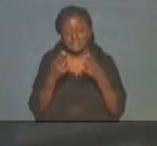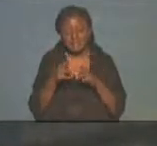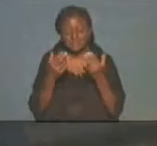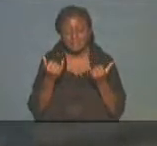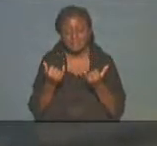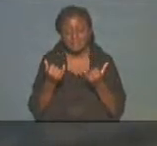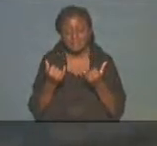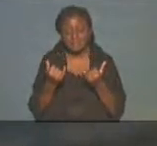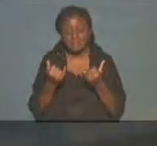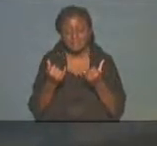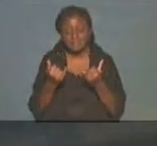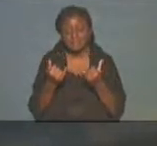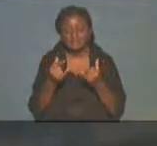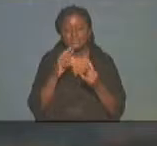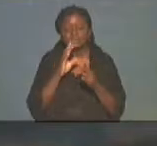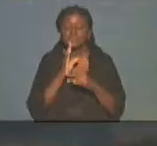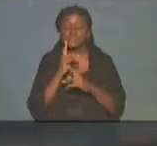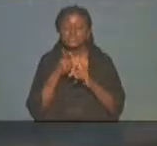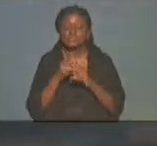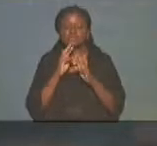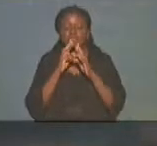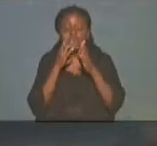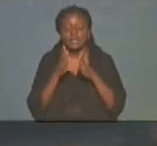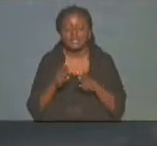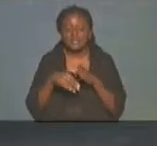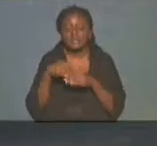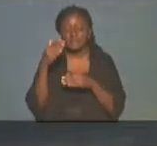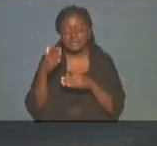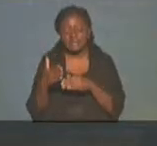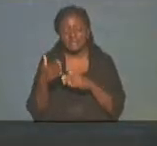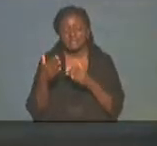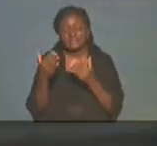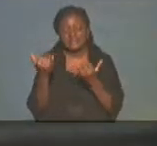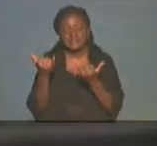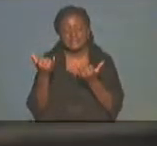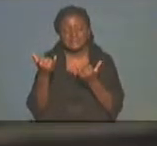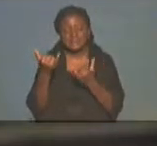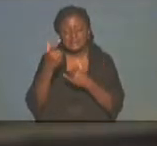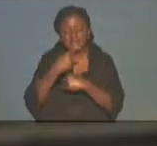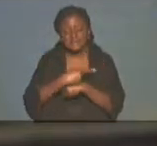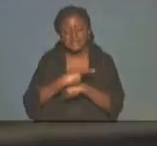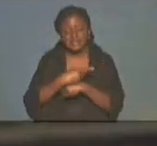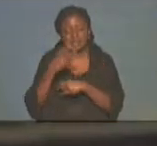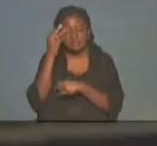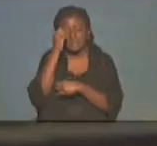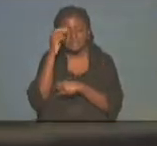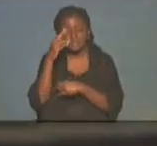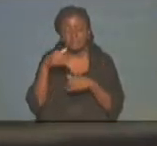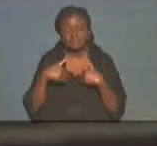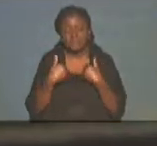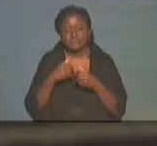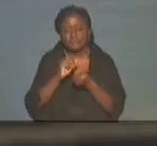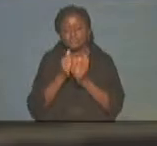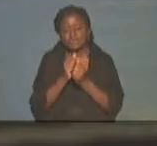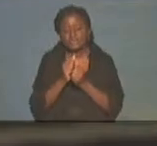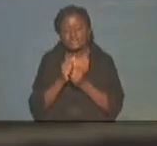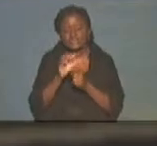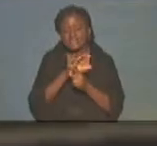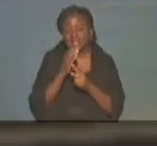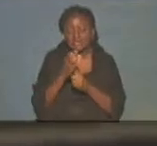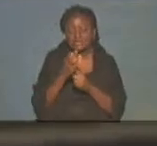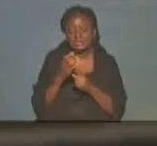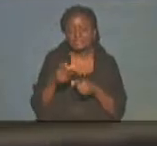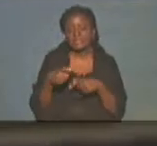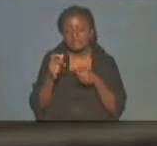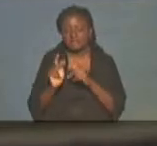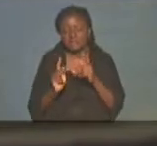event. Speaking to reporters outside of Cabinet earlier today, Minister of Youth, Sports and Culture, the Honorable Mario Bolag, giving the public this update on the